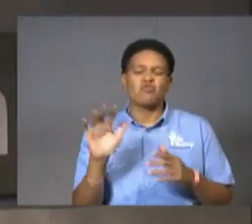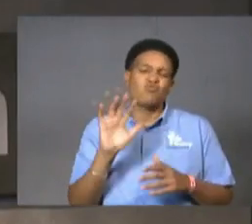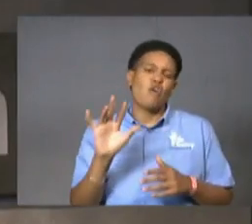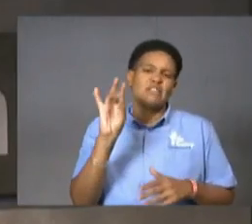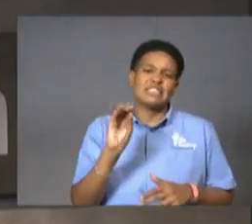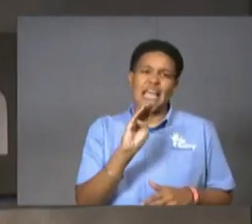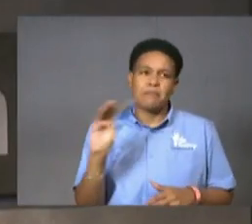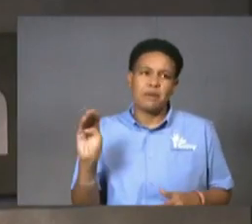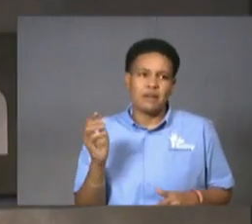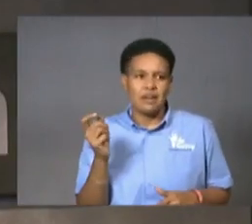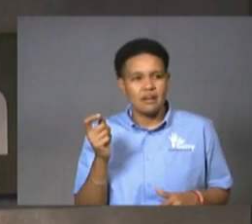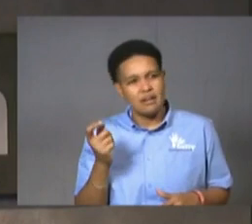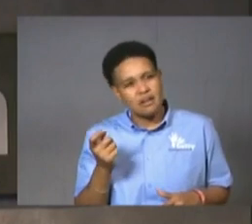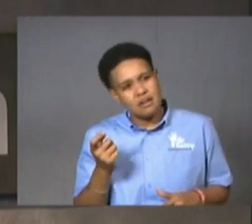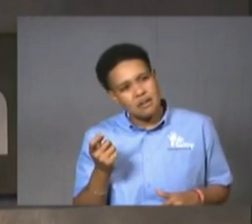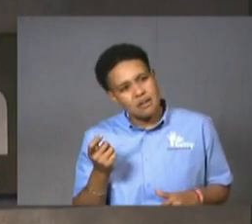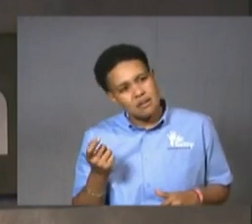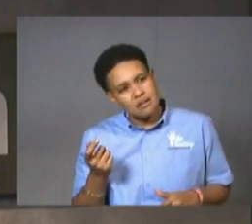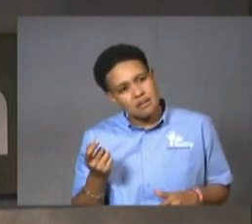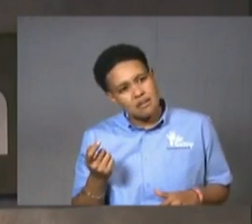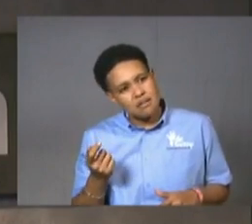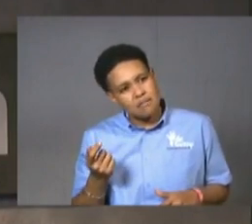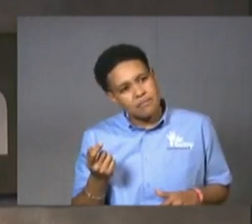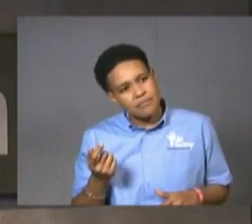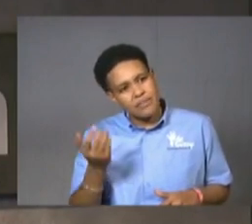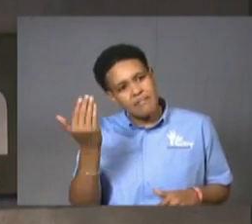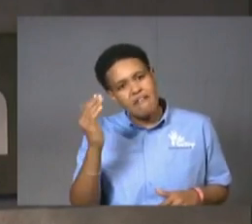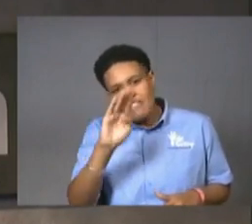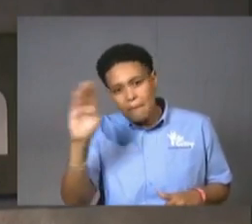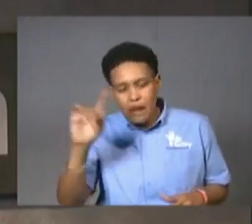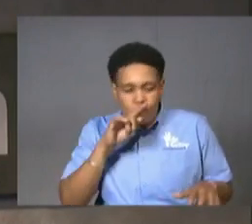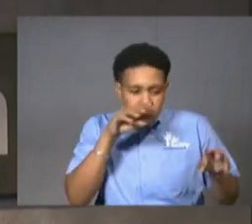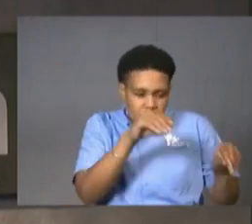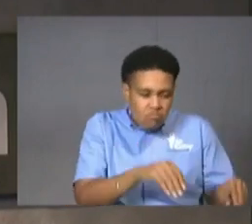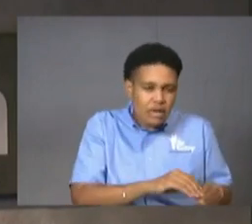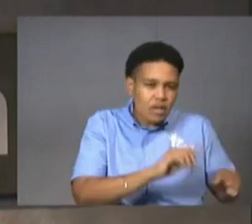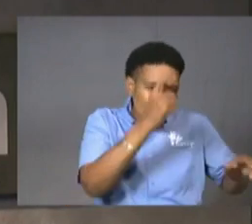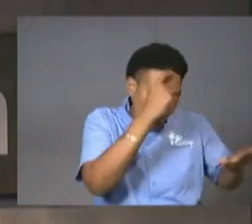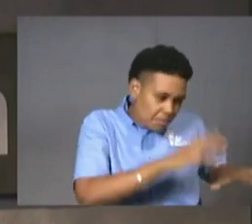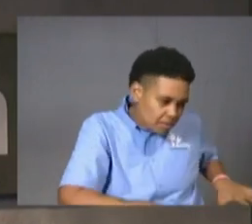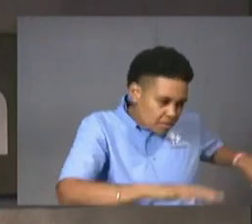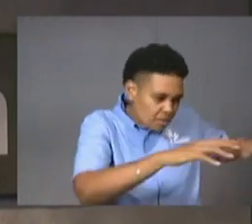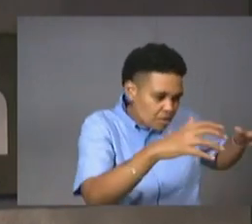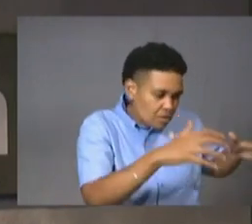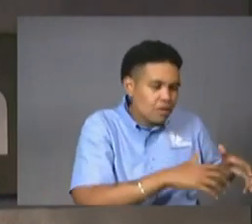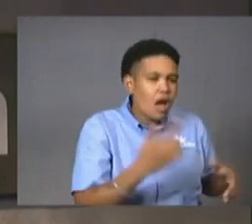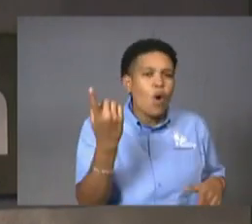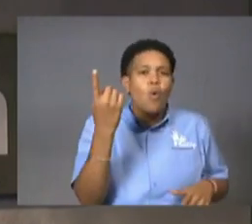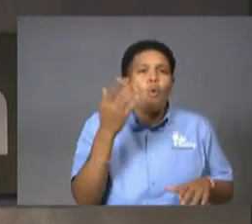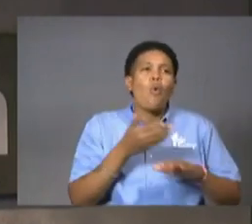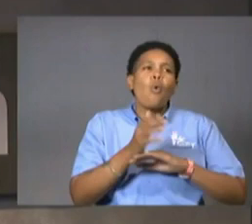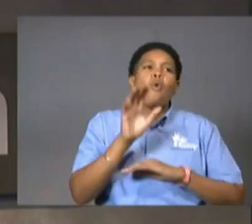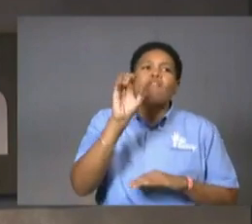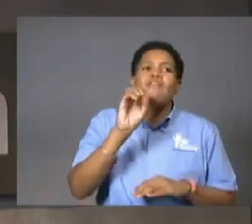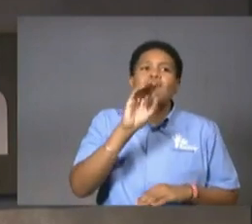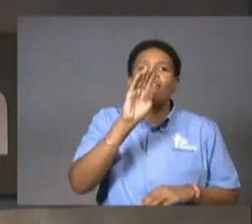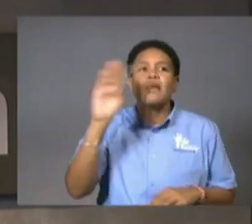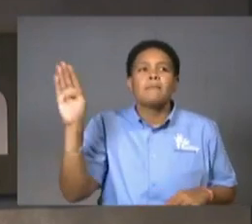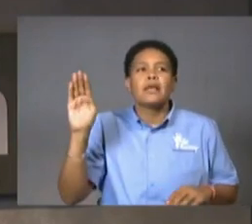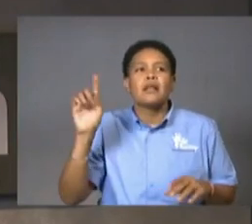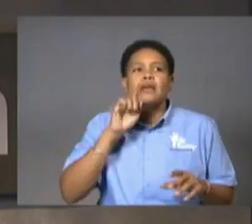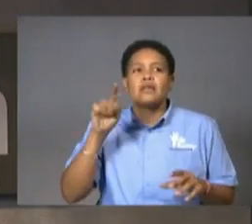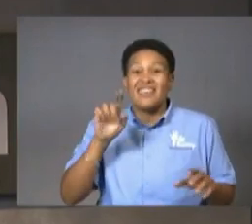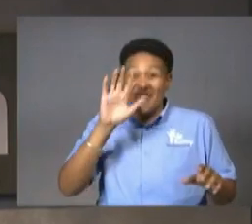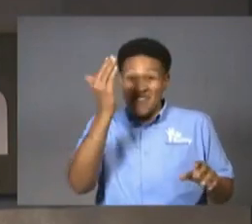over 15 billion would be absorbed in the public bodies, and about just over 50 billion would be on the consolidated